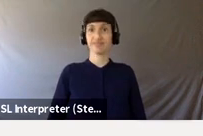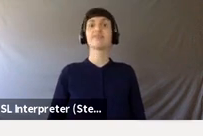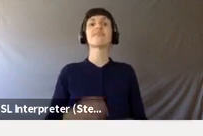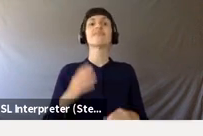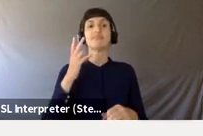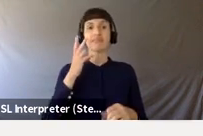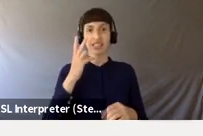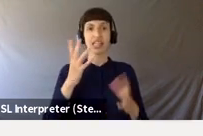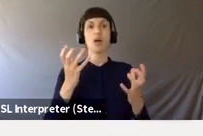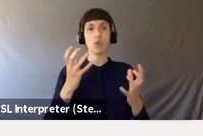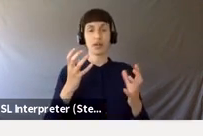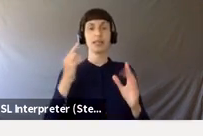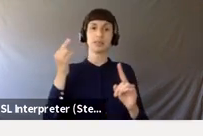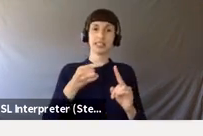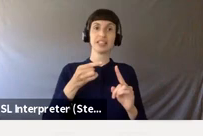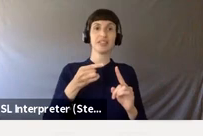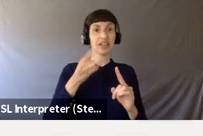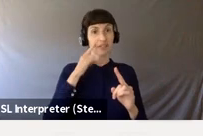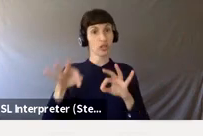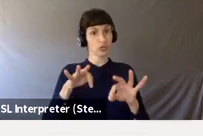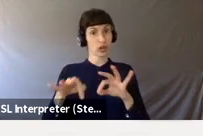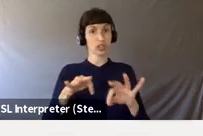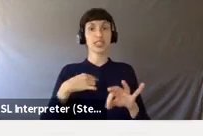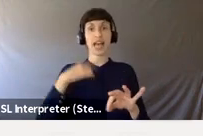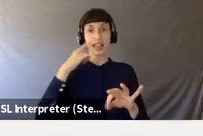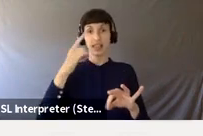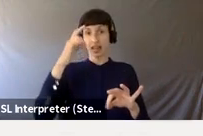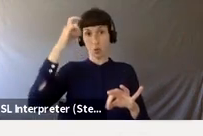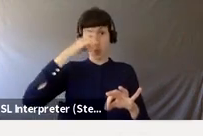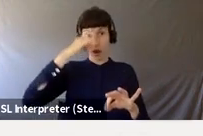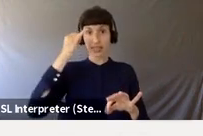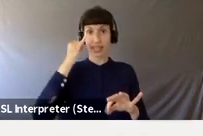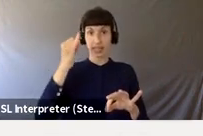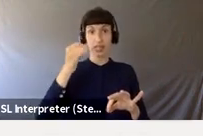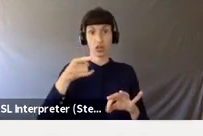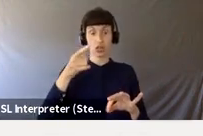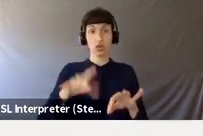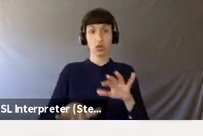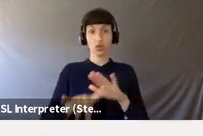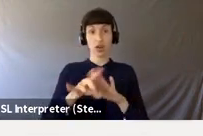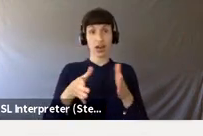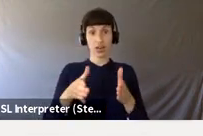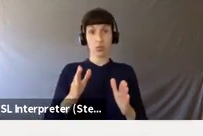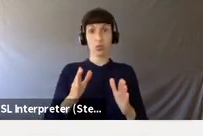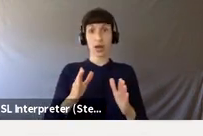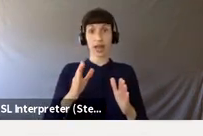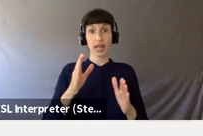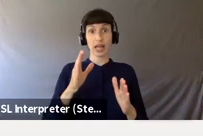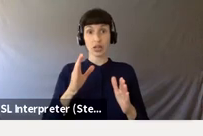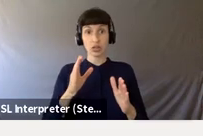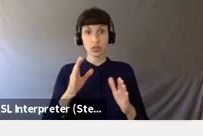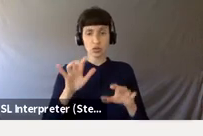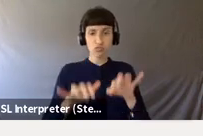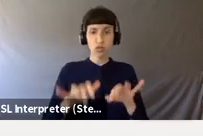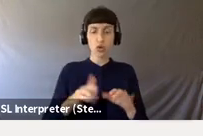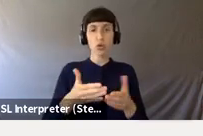in our instructions. I think it's a wise idea to make sure that you find a way to note things so that you can take care of it later if you're not able